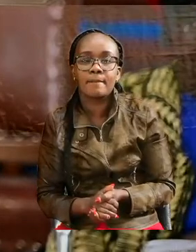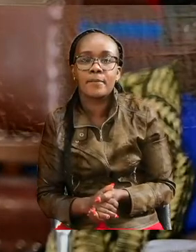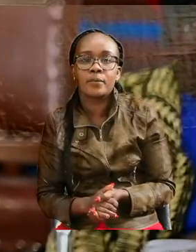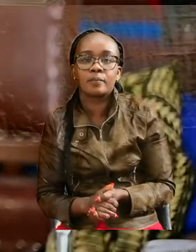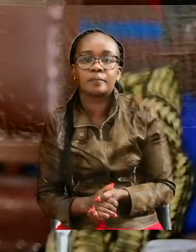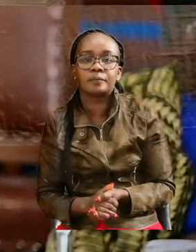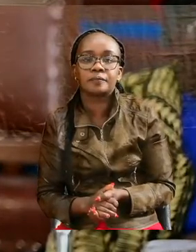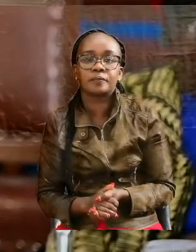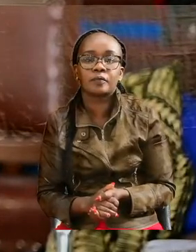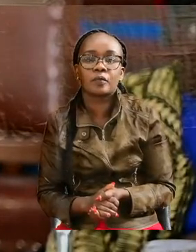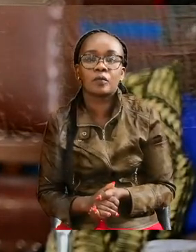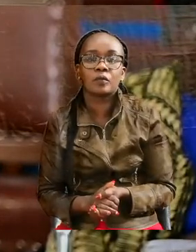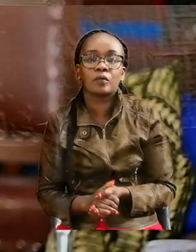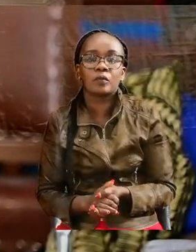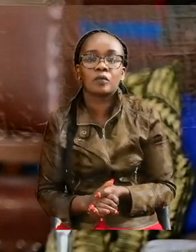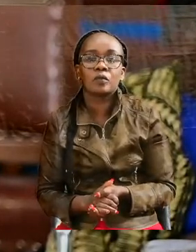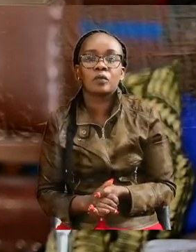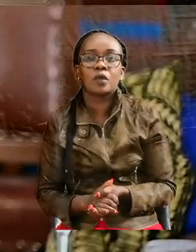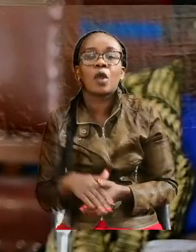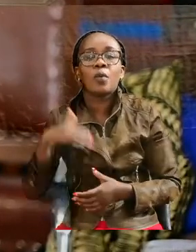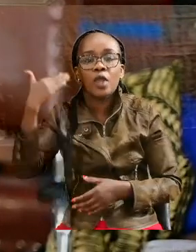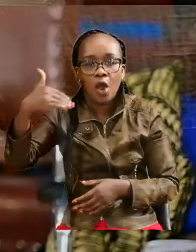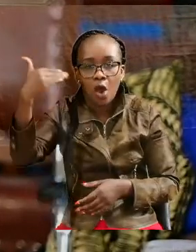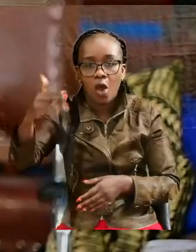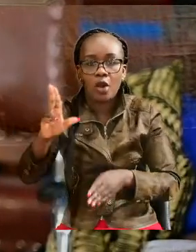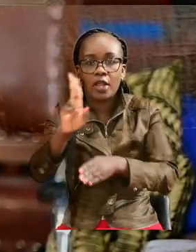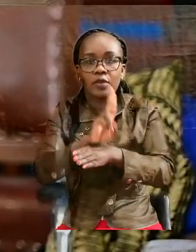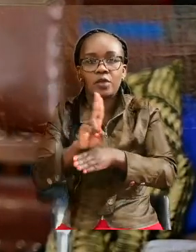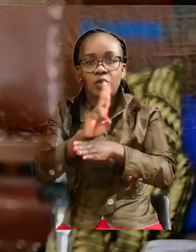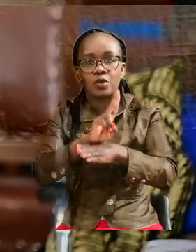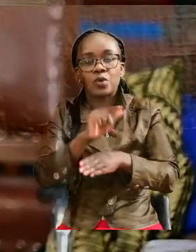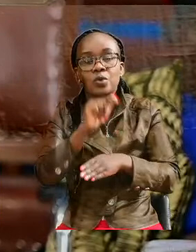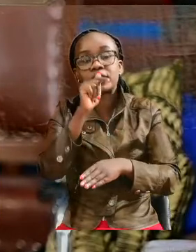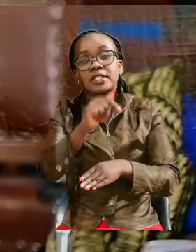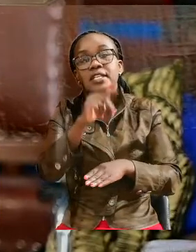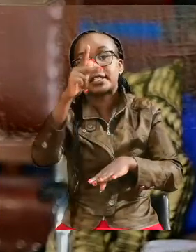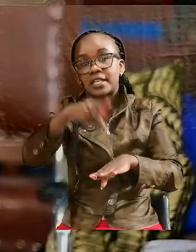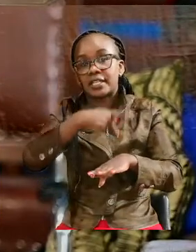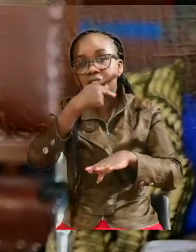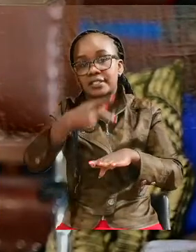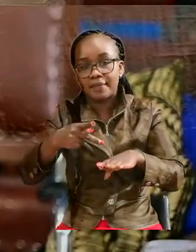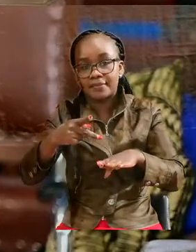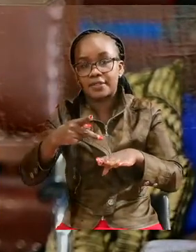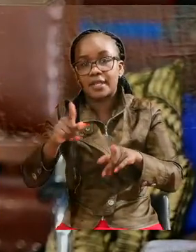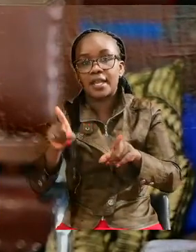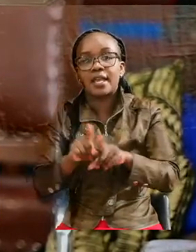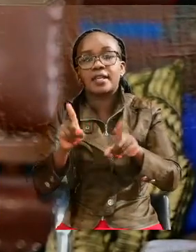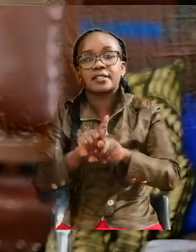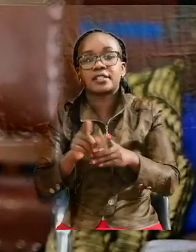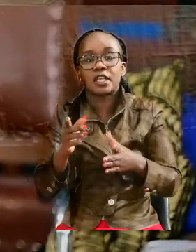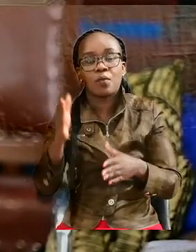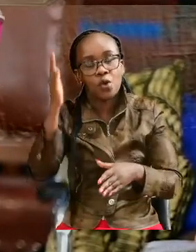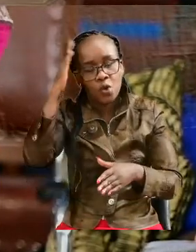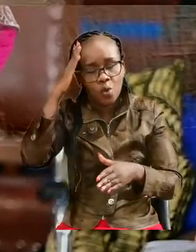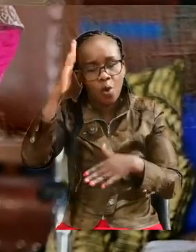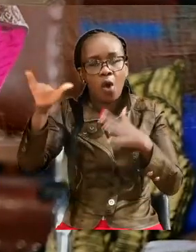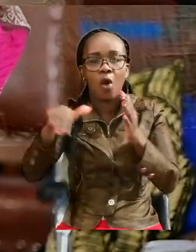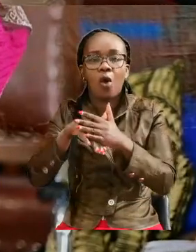We should use it wherever we go to thank God after surviving a crisis